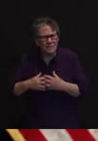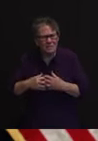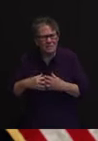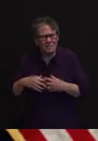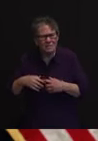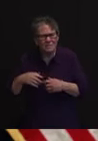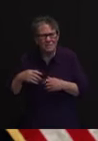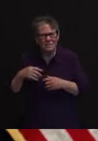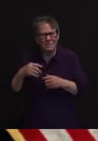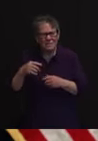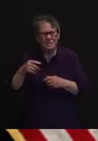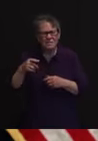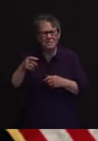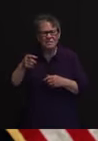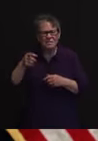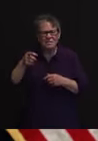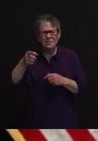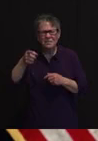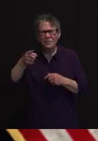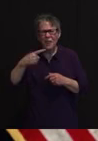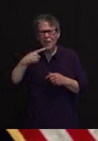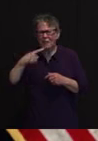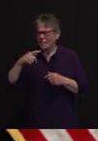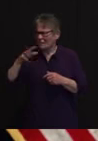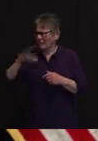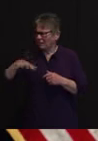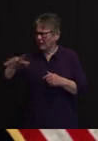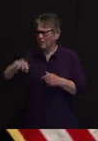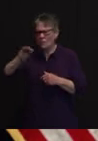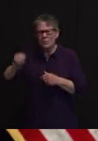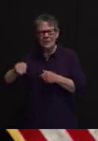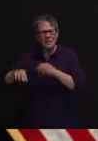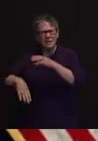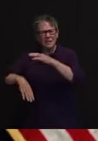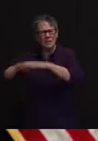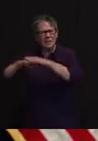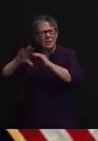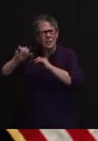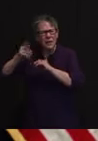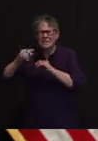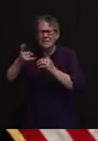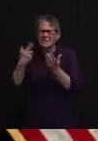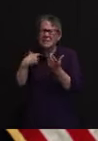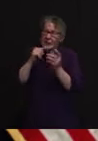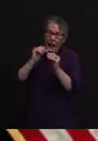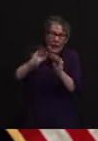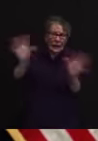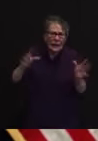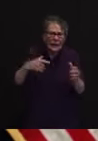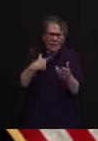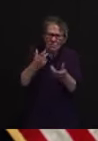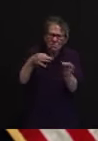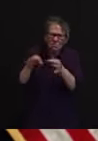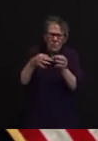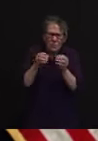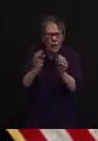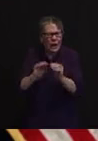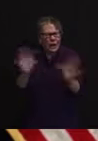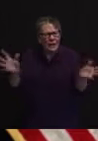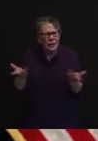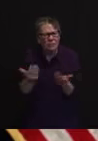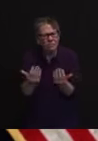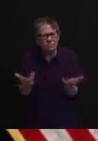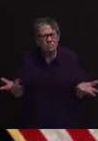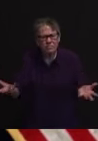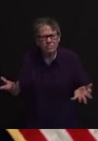in use. So again, I'm curious if you could square that. Colonel, I'm curious if you know the total number of law enforcement in the state who